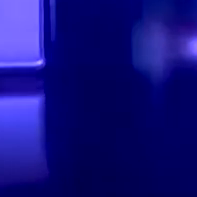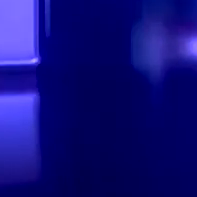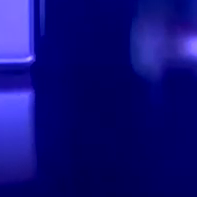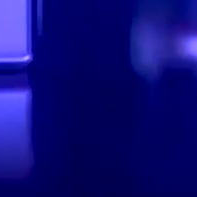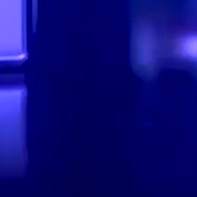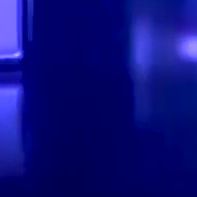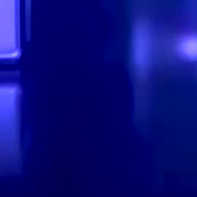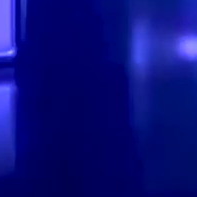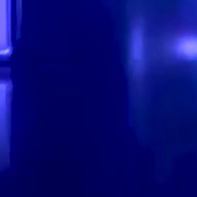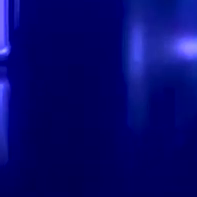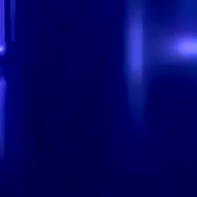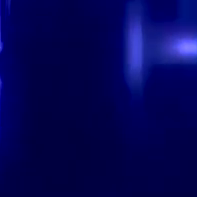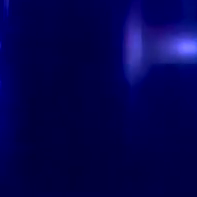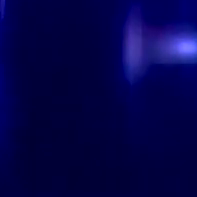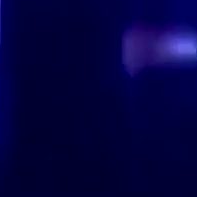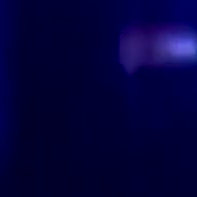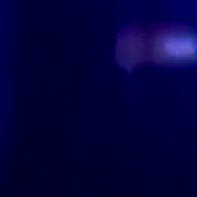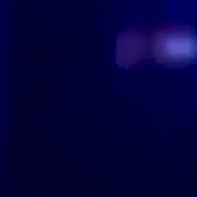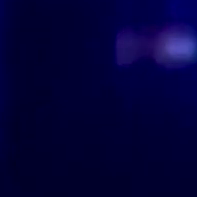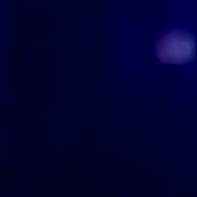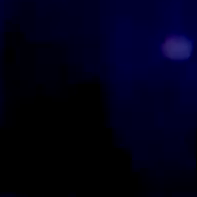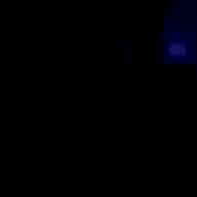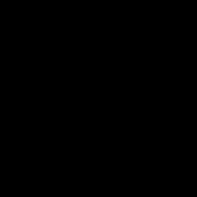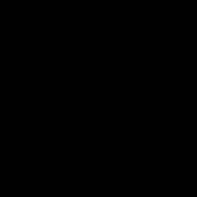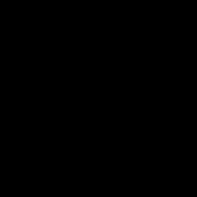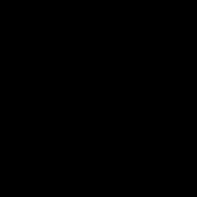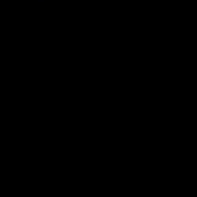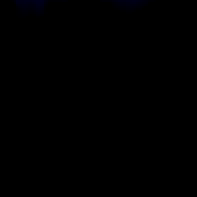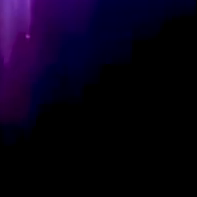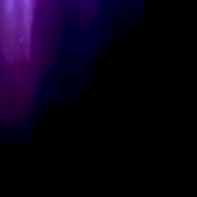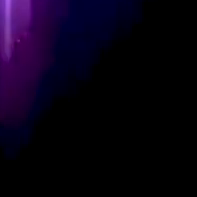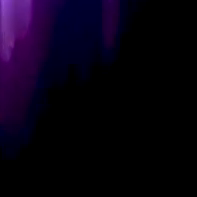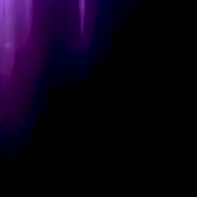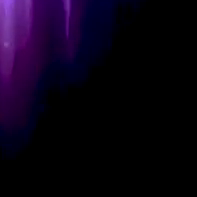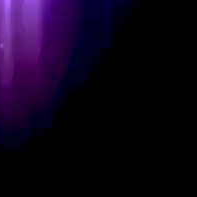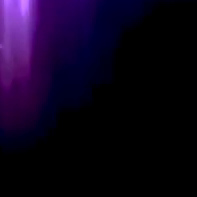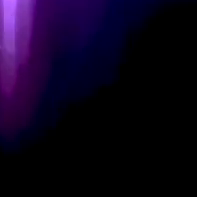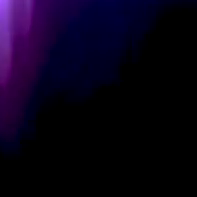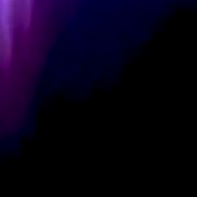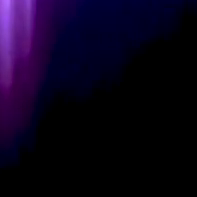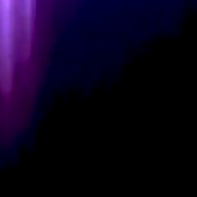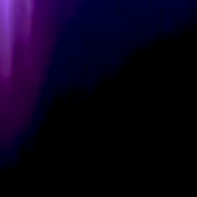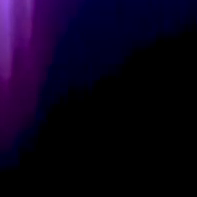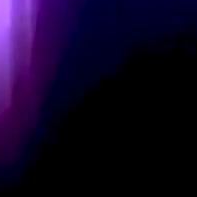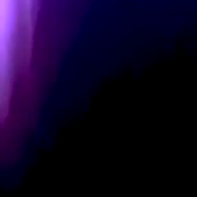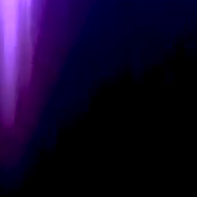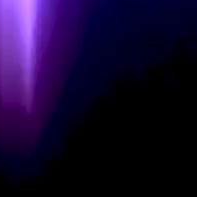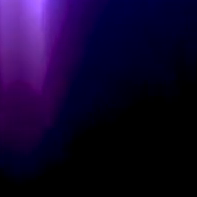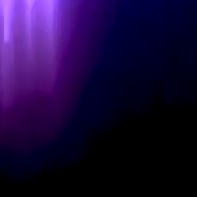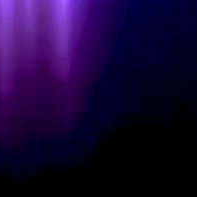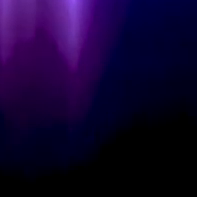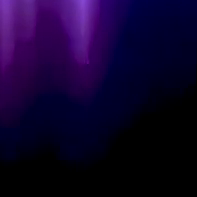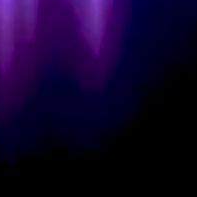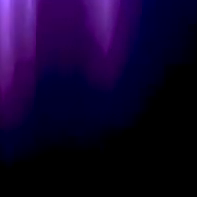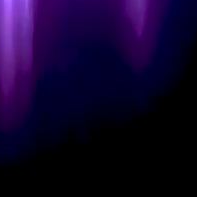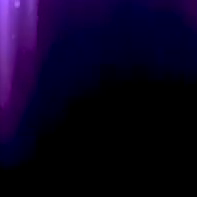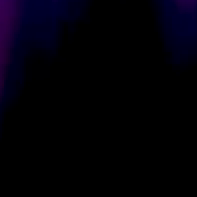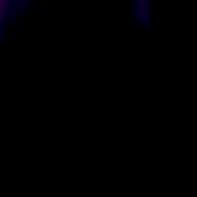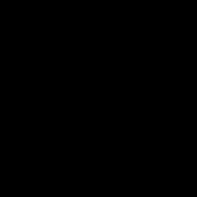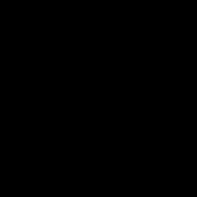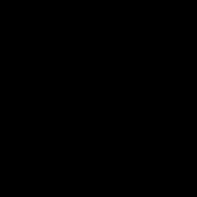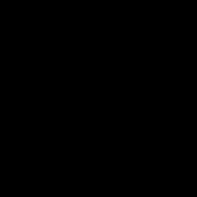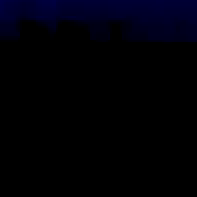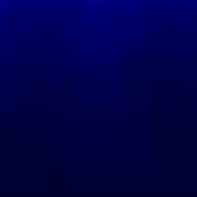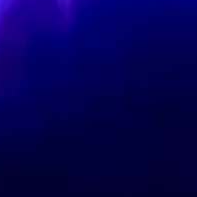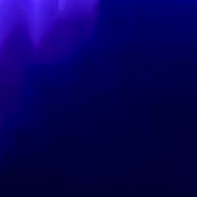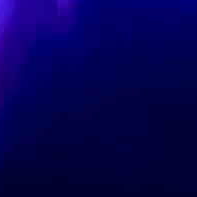mi leni. A so tele akoko ti mo ran jade si aye re ni. O tun fa iko si inu